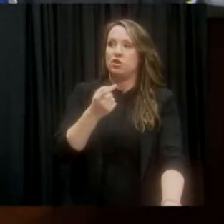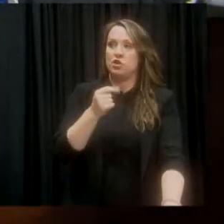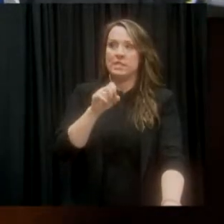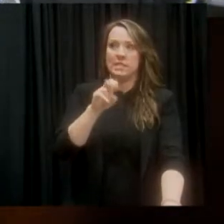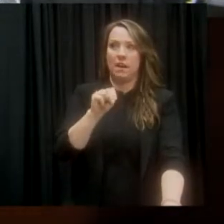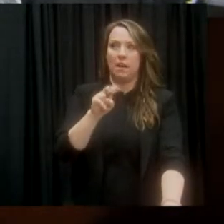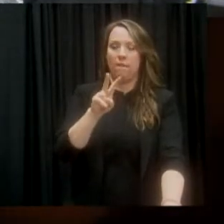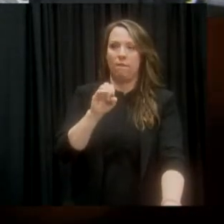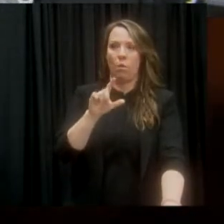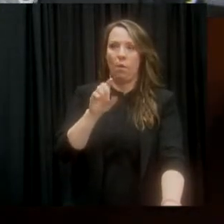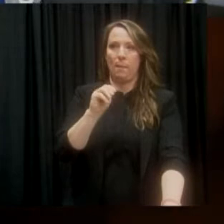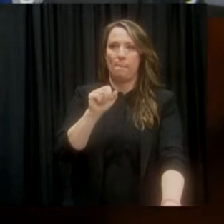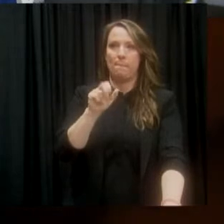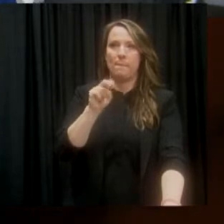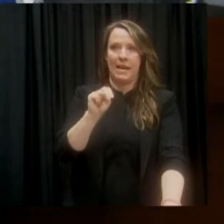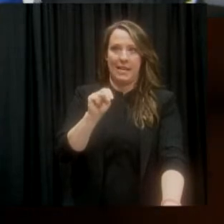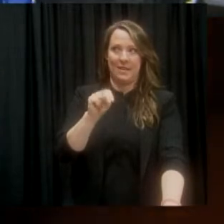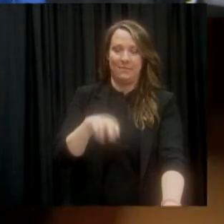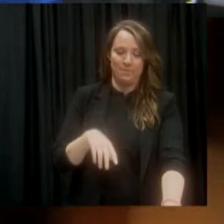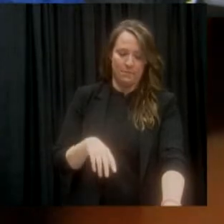Ashton Volman.